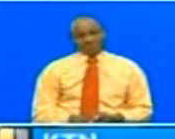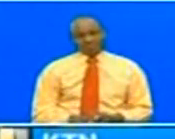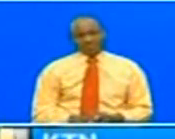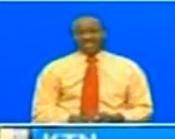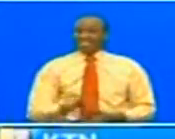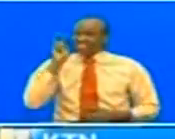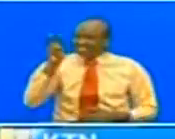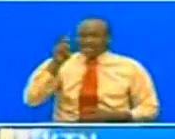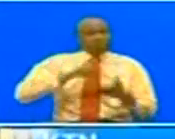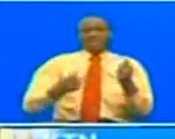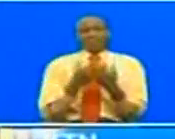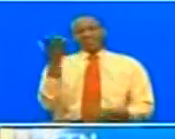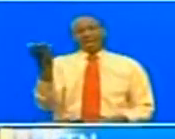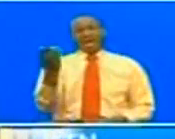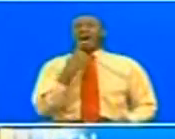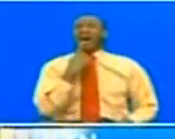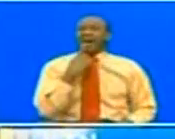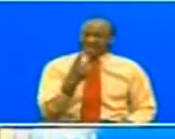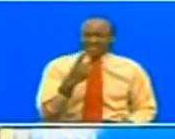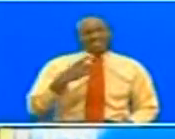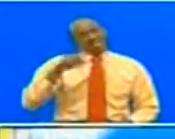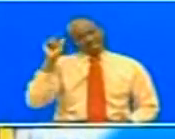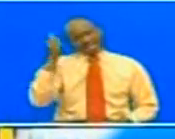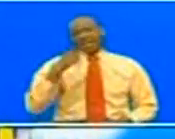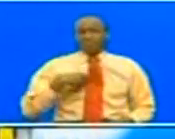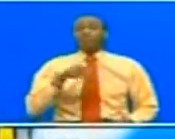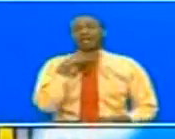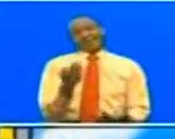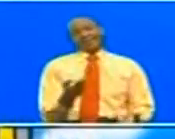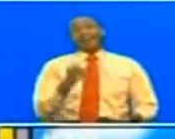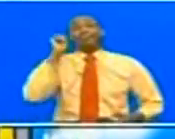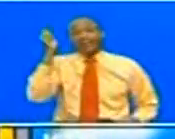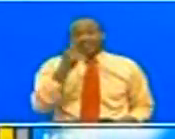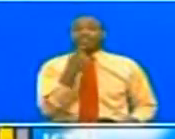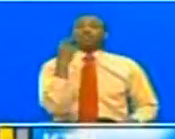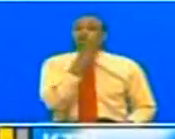Look at what is happening. 100 Kenyans are slaughtered. The president